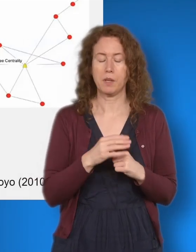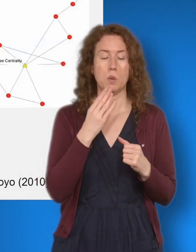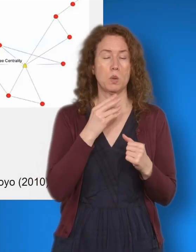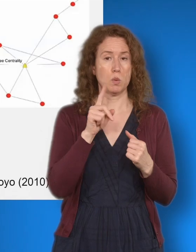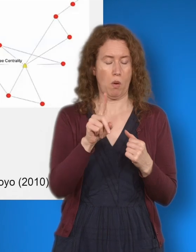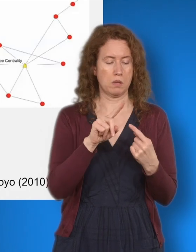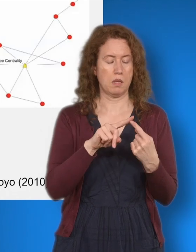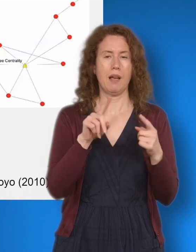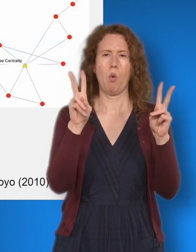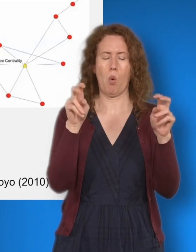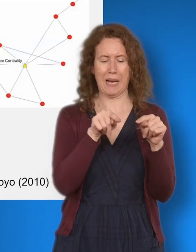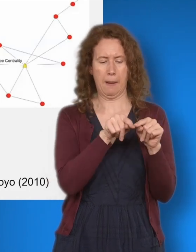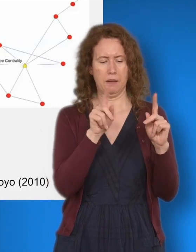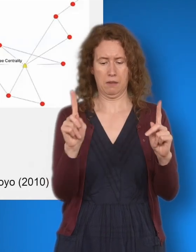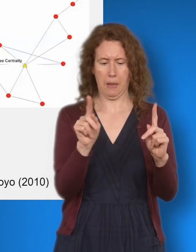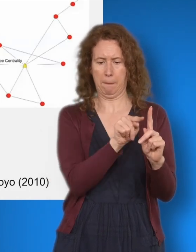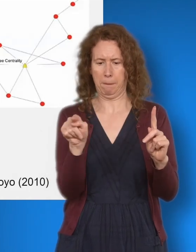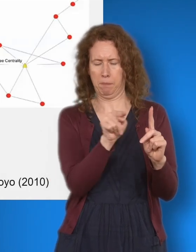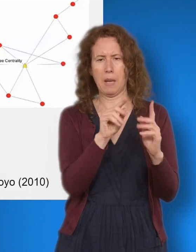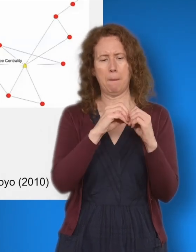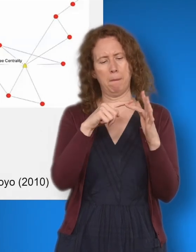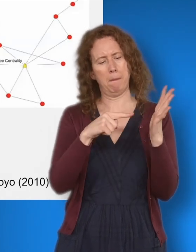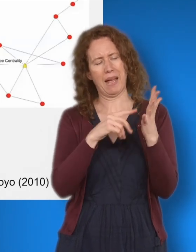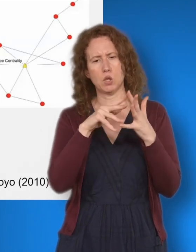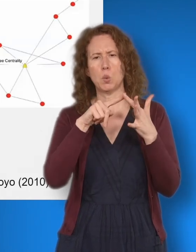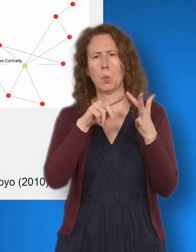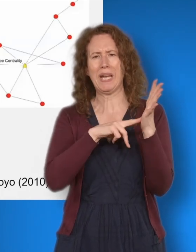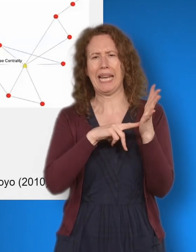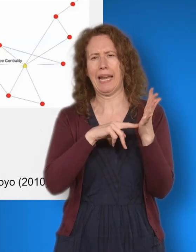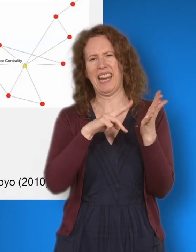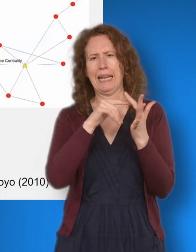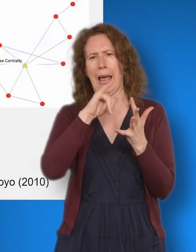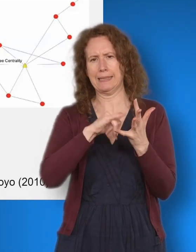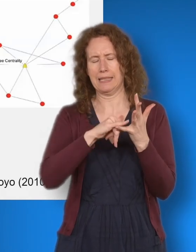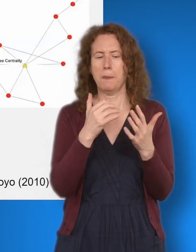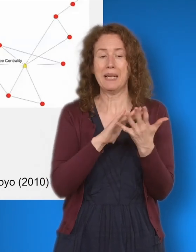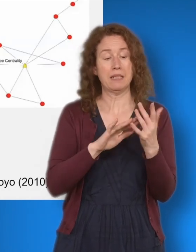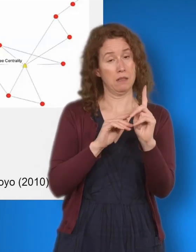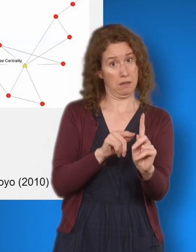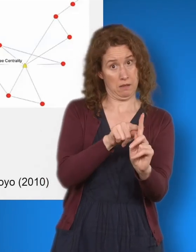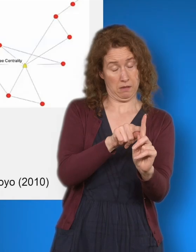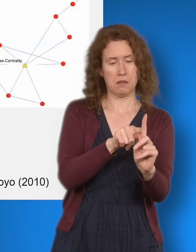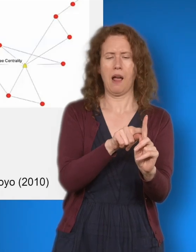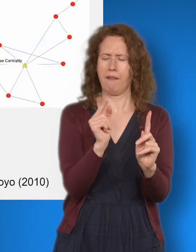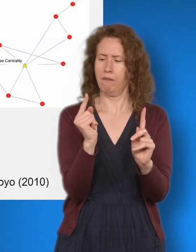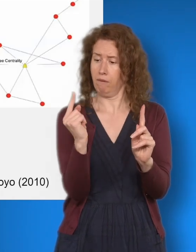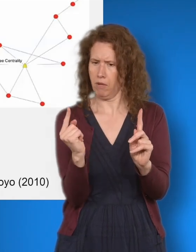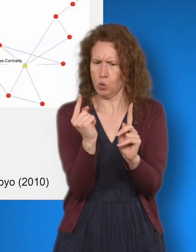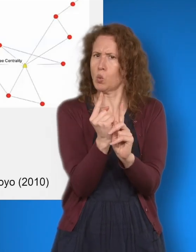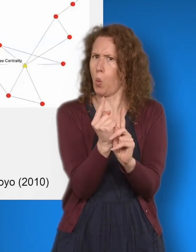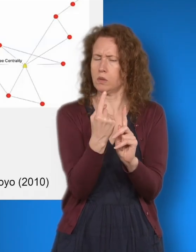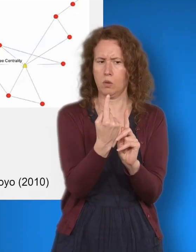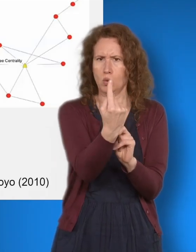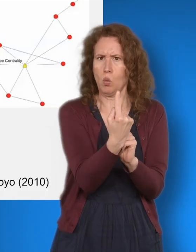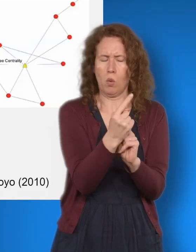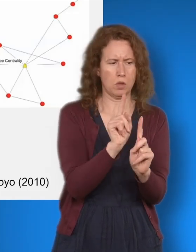We use the betweenness centrality. So this is the number of times that an actor sits on the shortest path